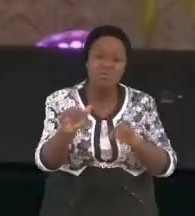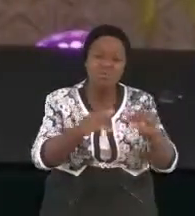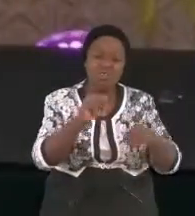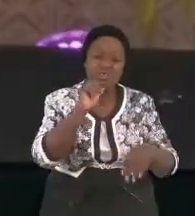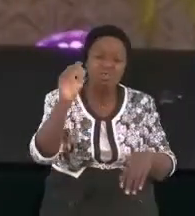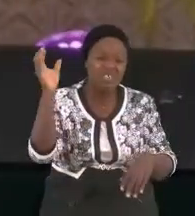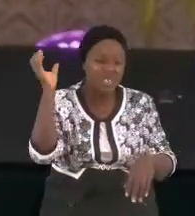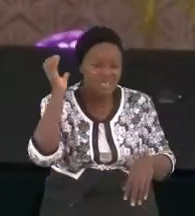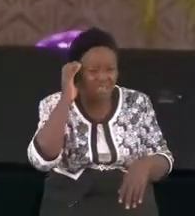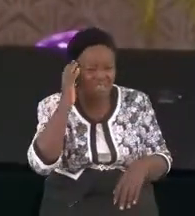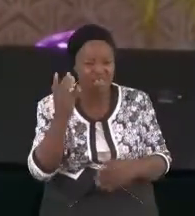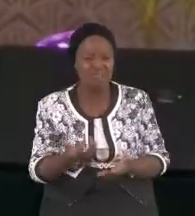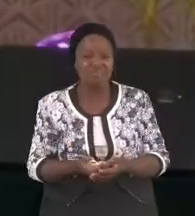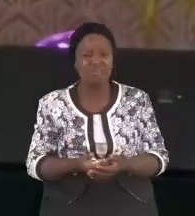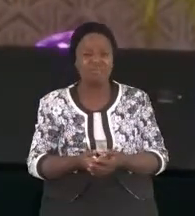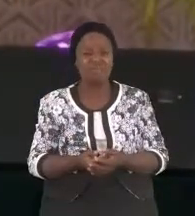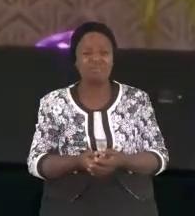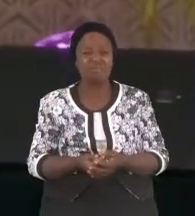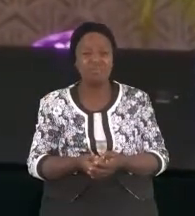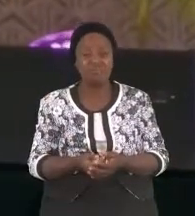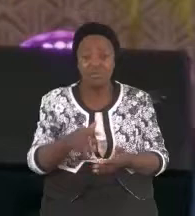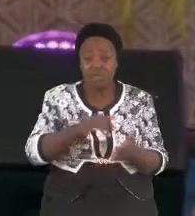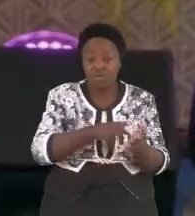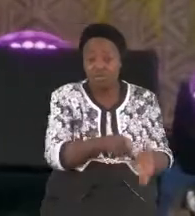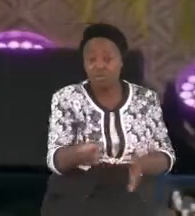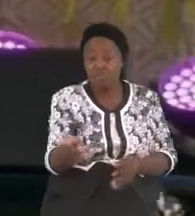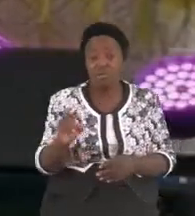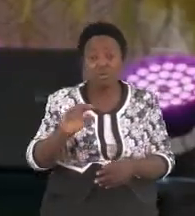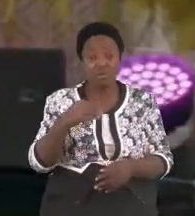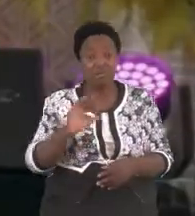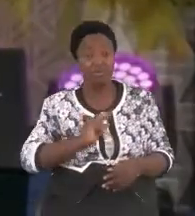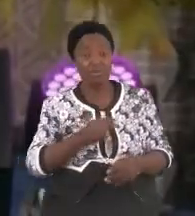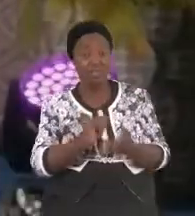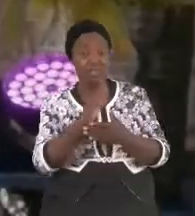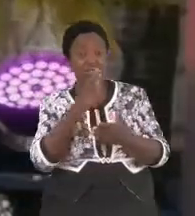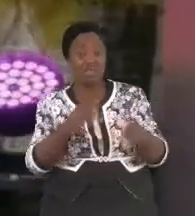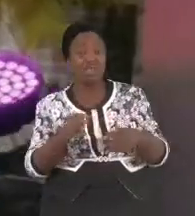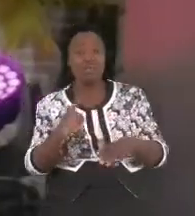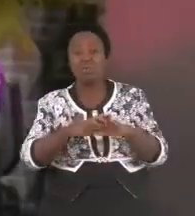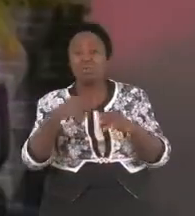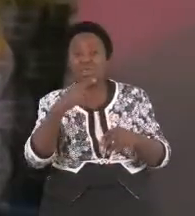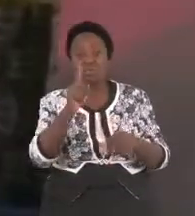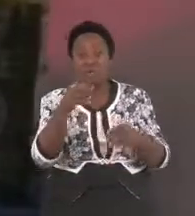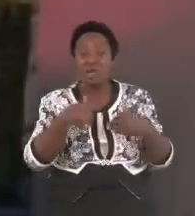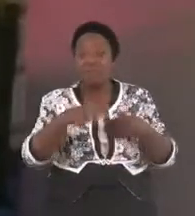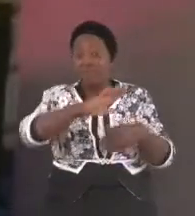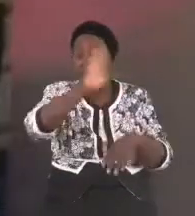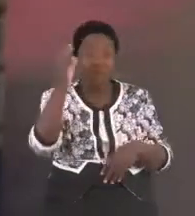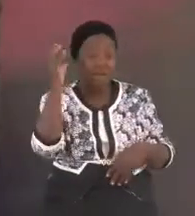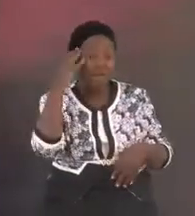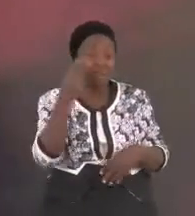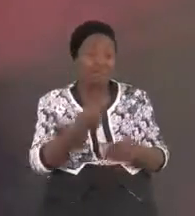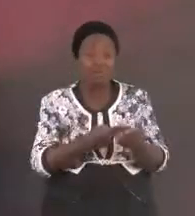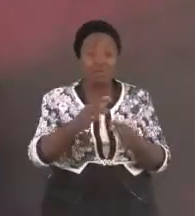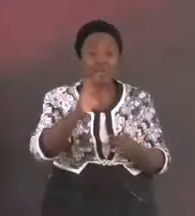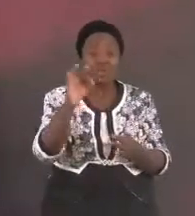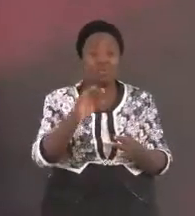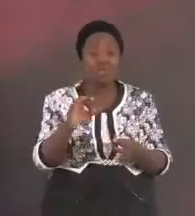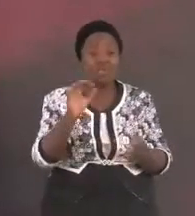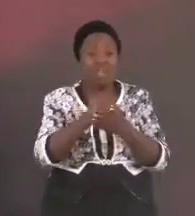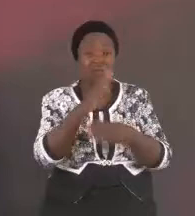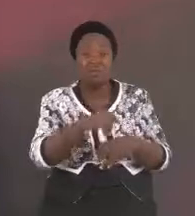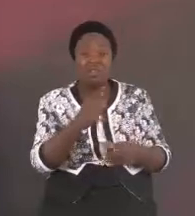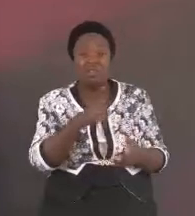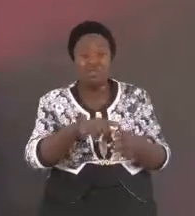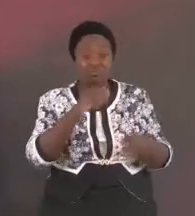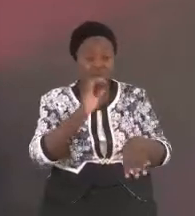are here, don't say you have never heard of the Holy Ghost that will convict you of sin. Don't say you have